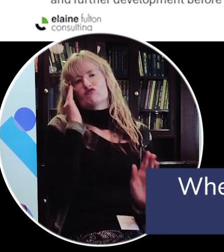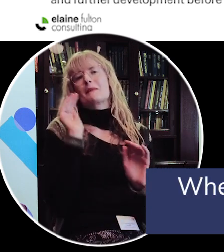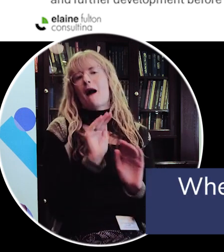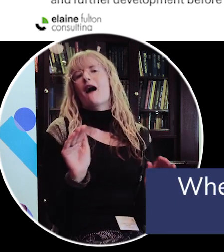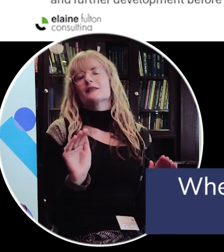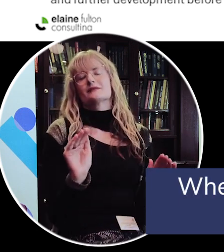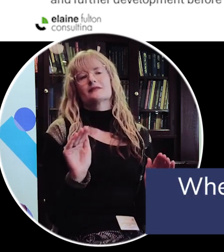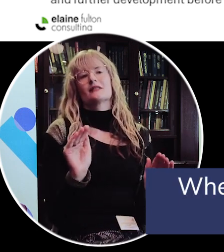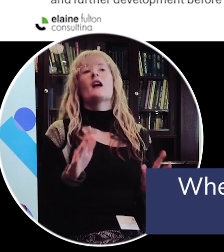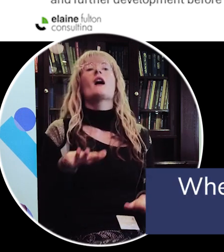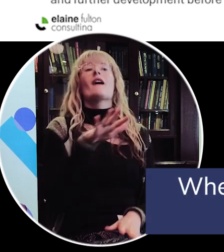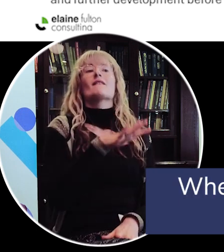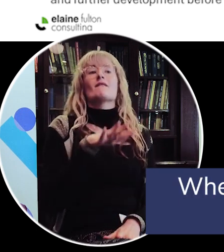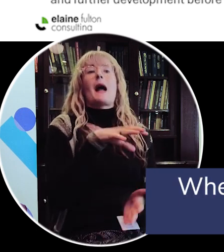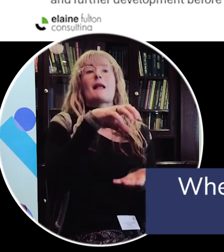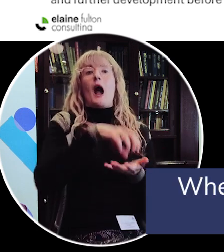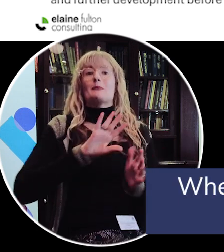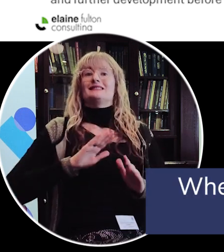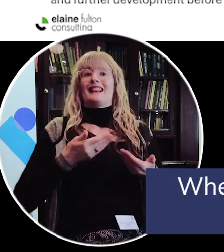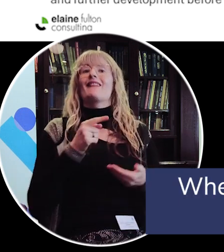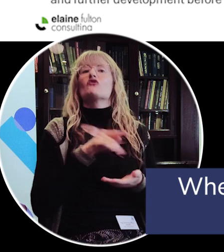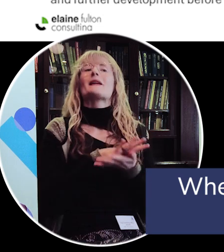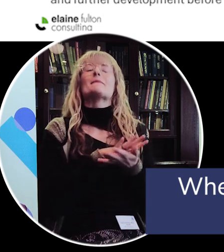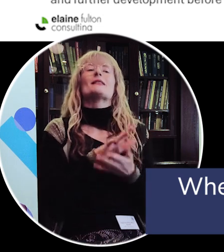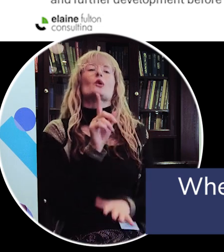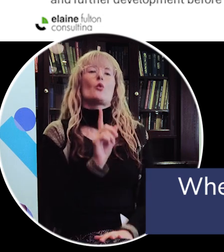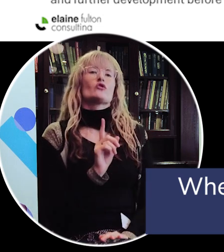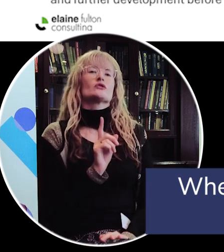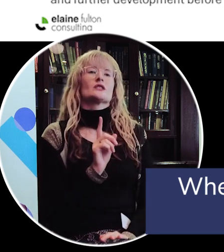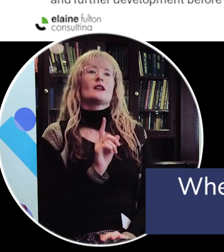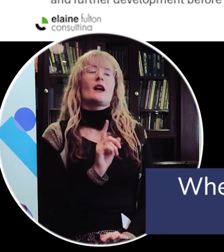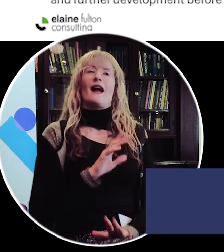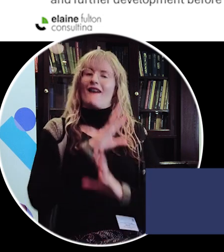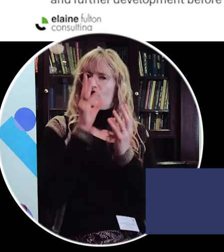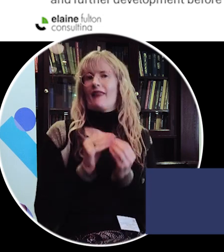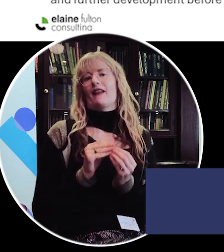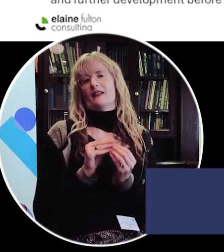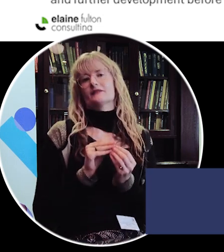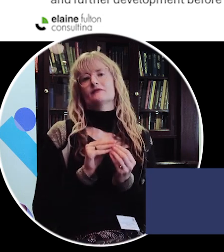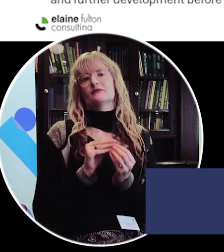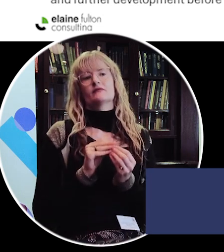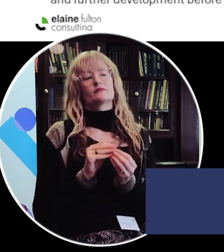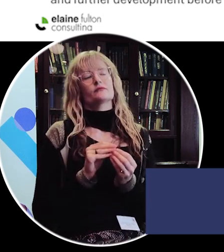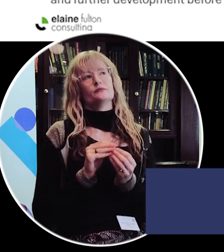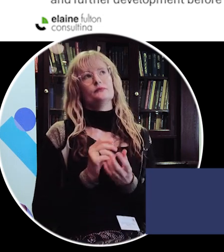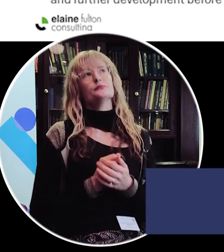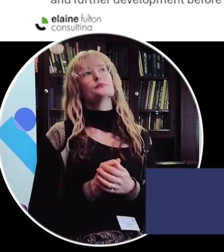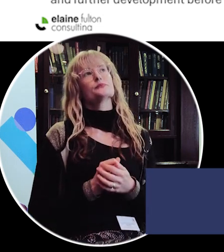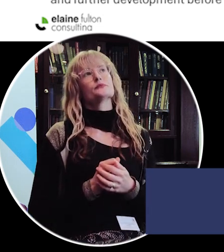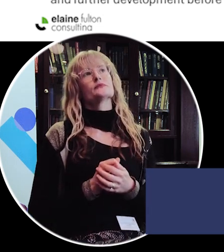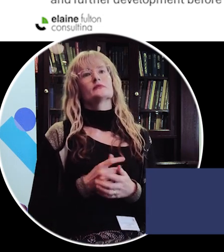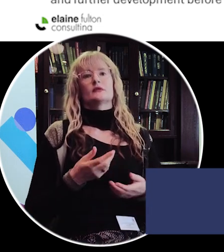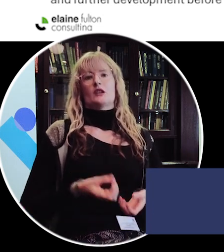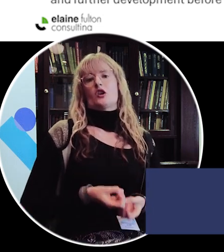when we're talking about Family Hub's delivery in this, we mean all of that delivery, and we mean it's the contribution